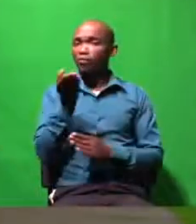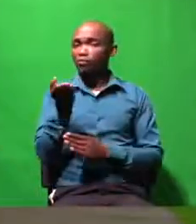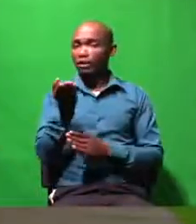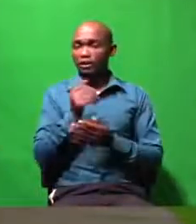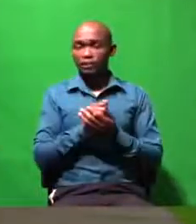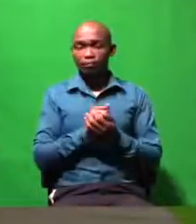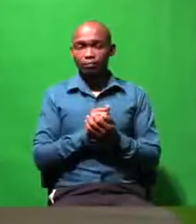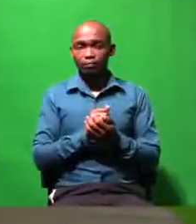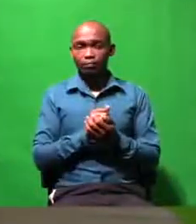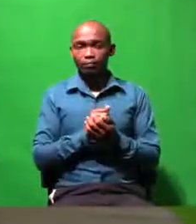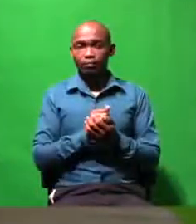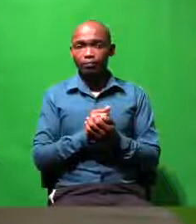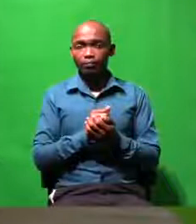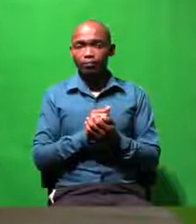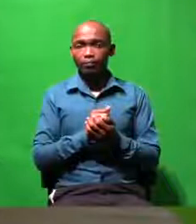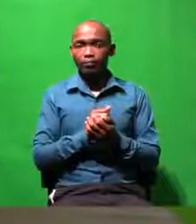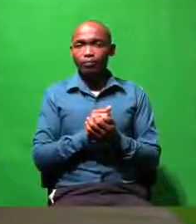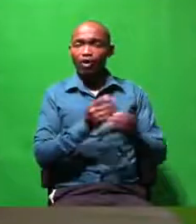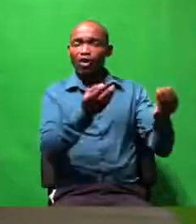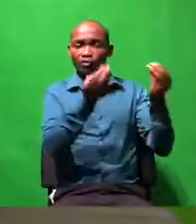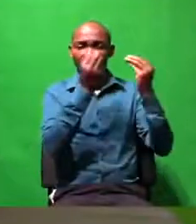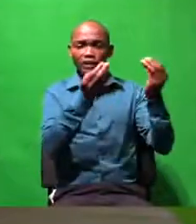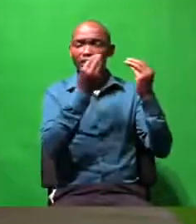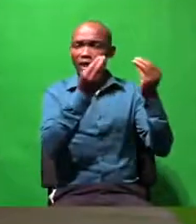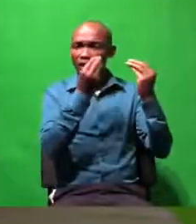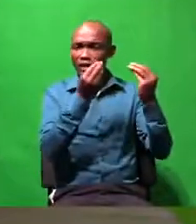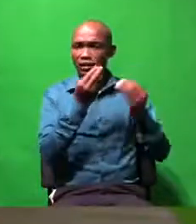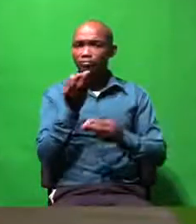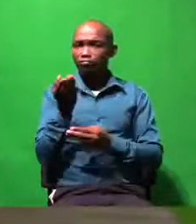Purpose of studying